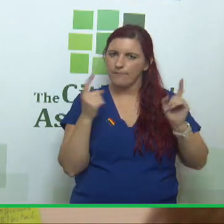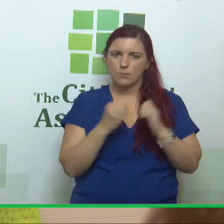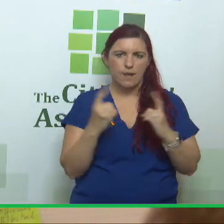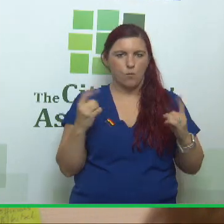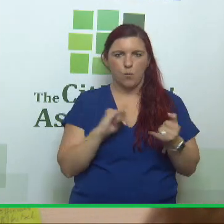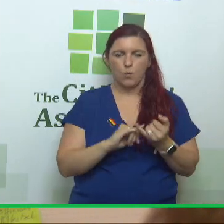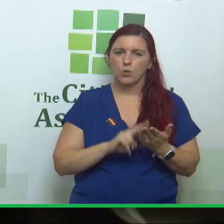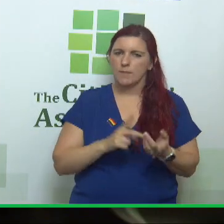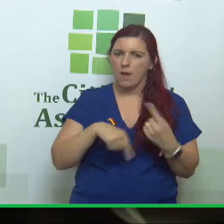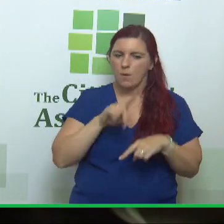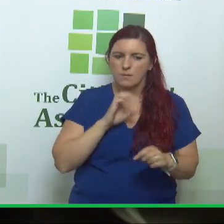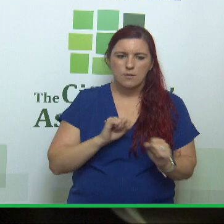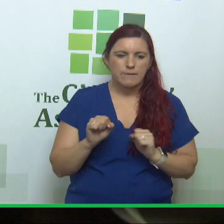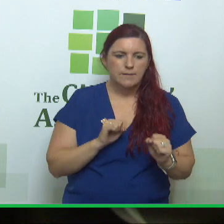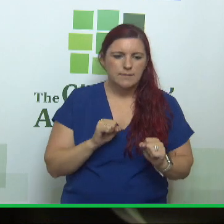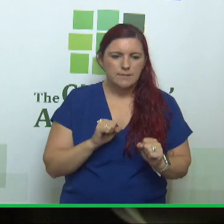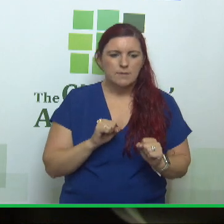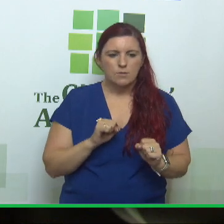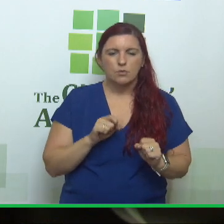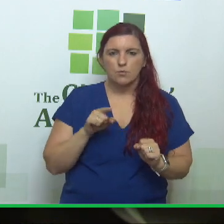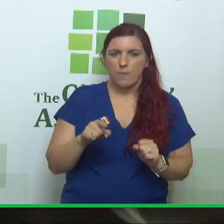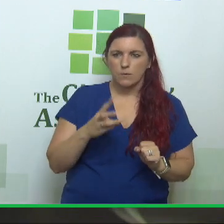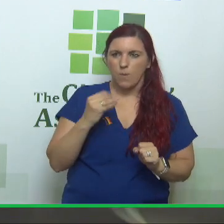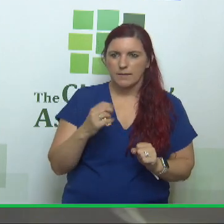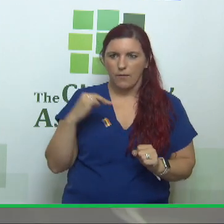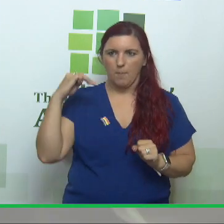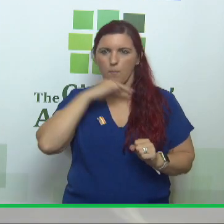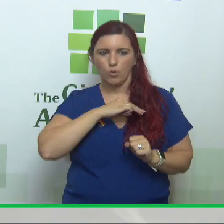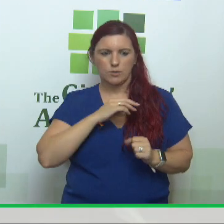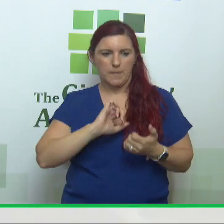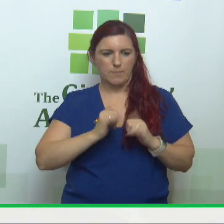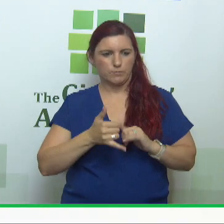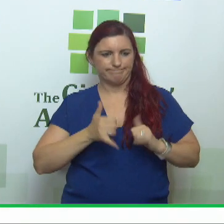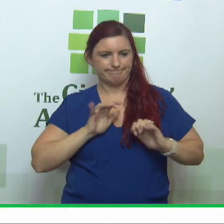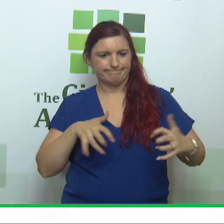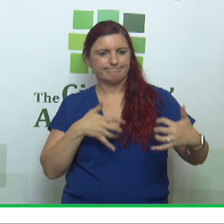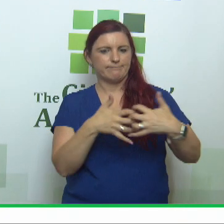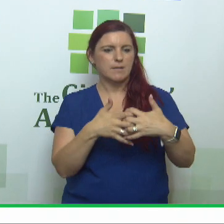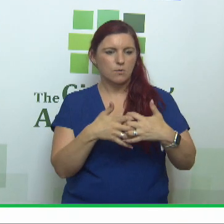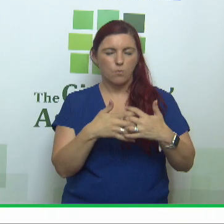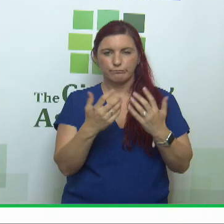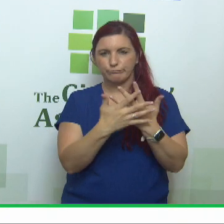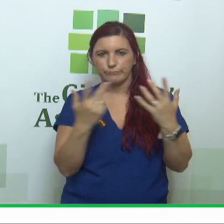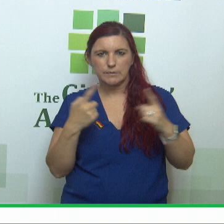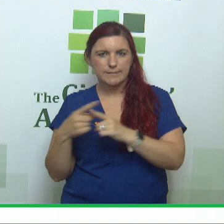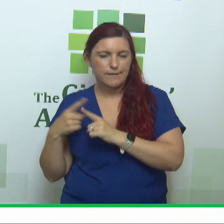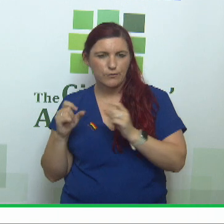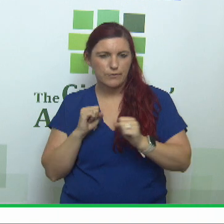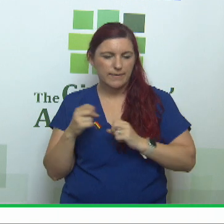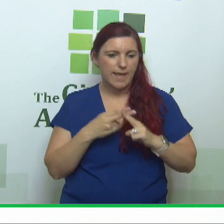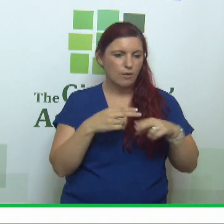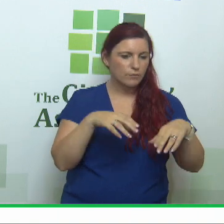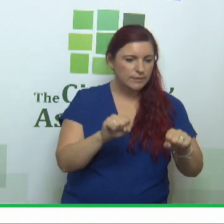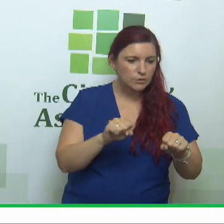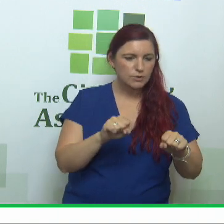services. Therefore, autonomy and empowerment are key elements of our approach. Across our wide range of services, from outreach through to independent